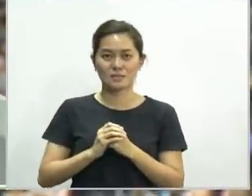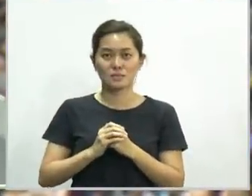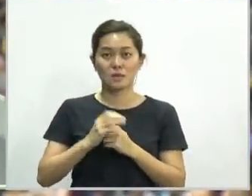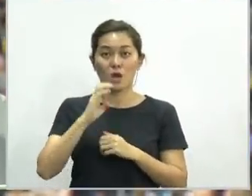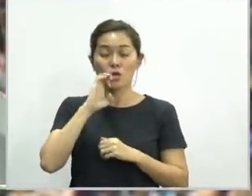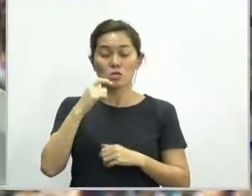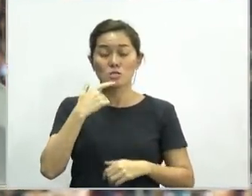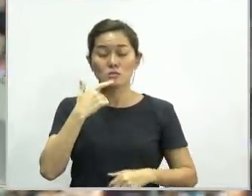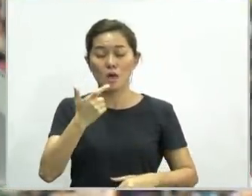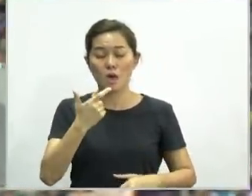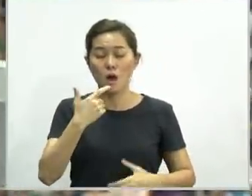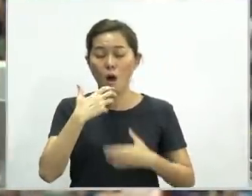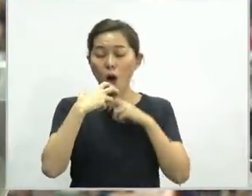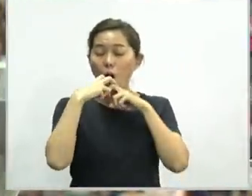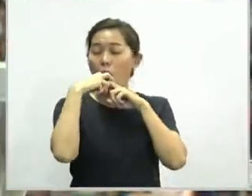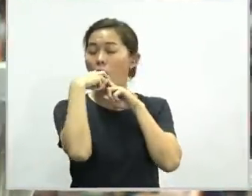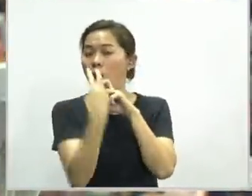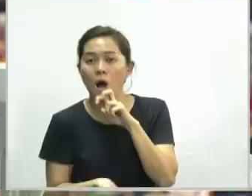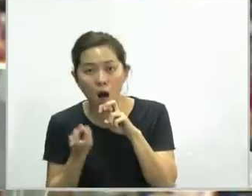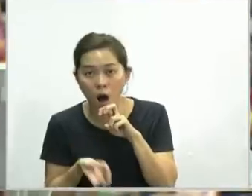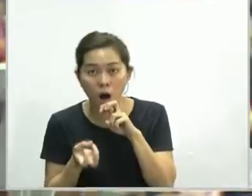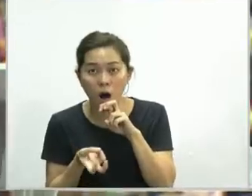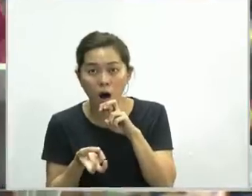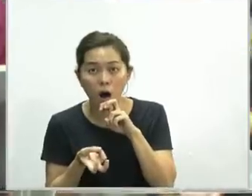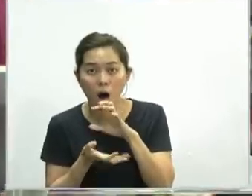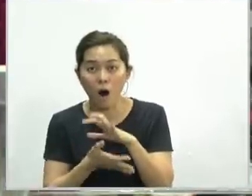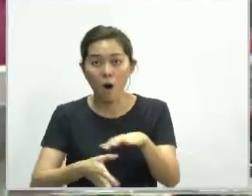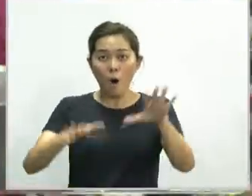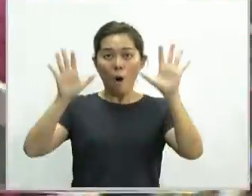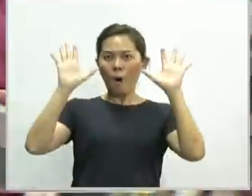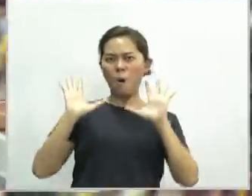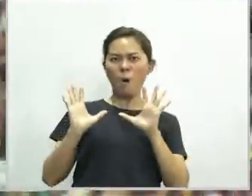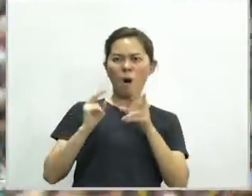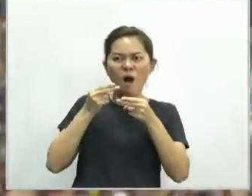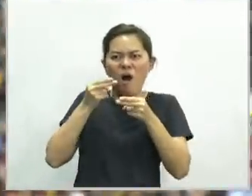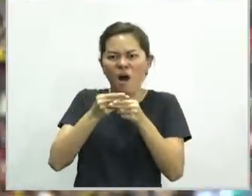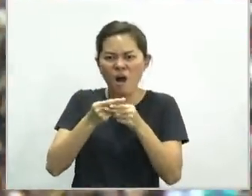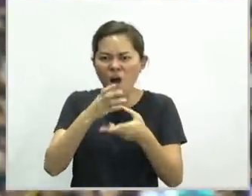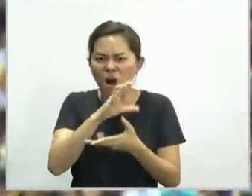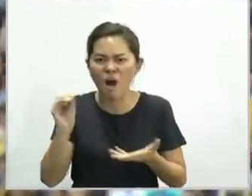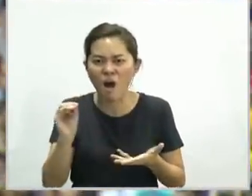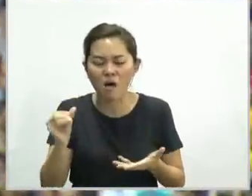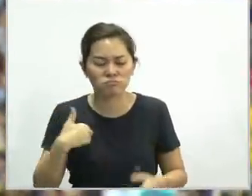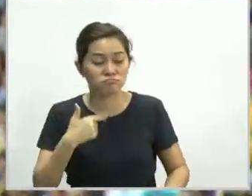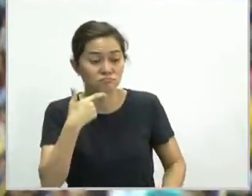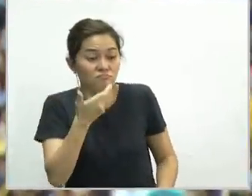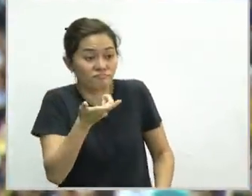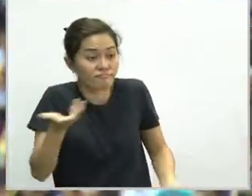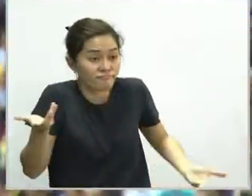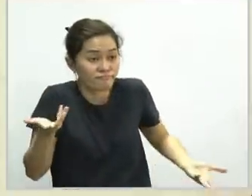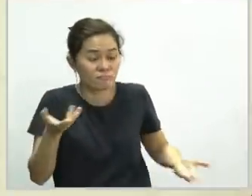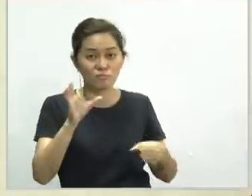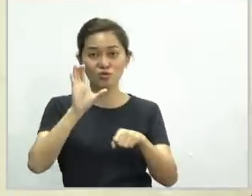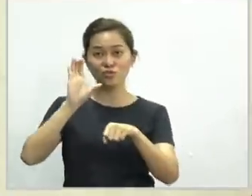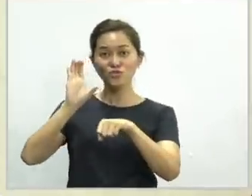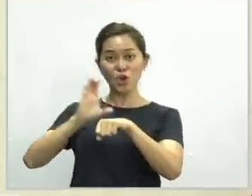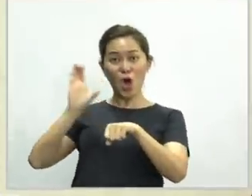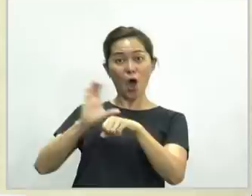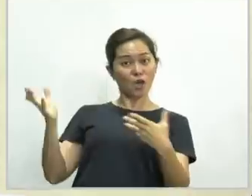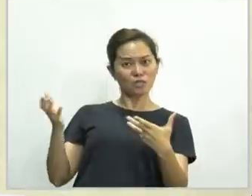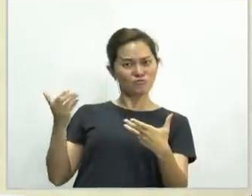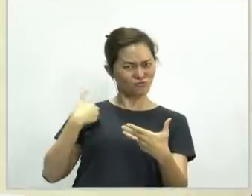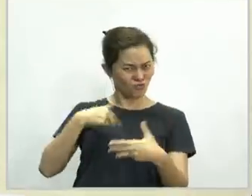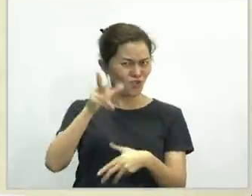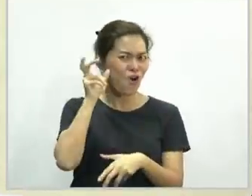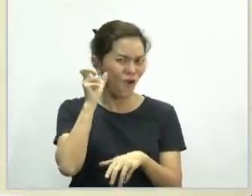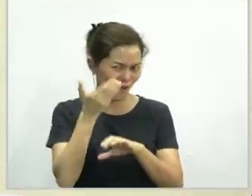She went, "Wow, what's it called?" I said, "It's called the church. Have you